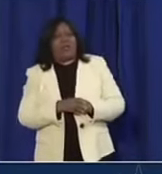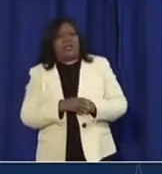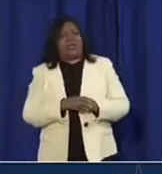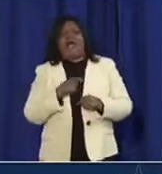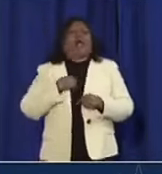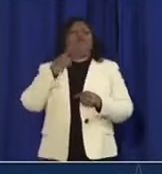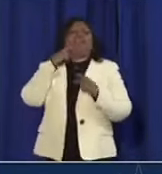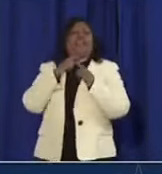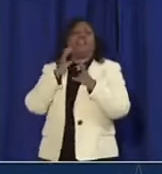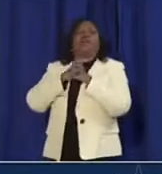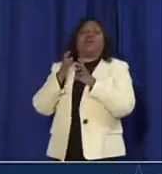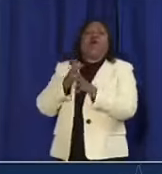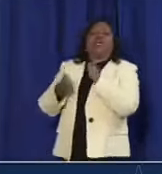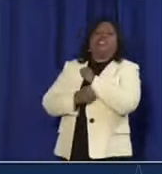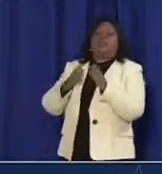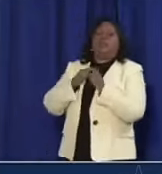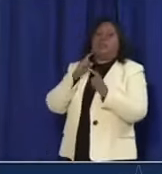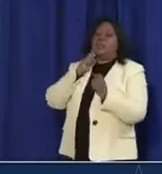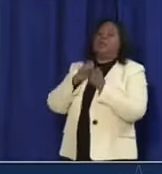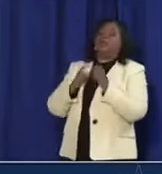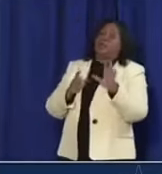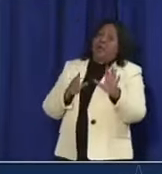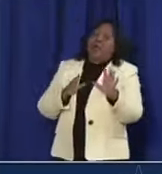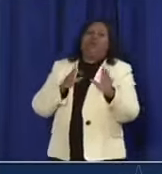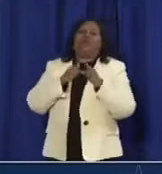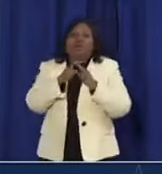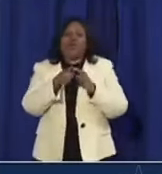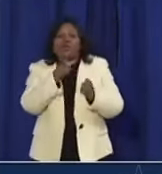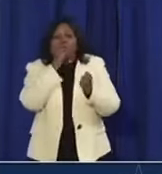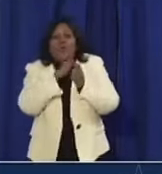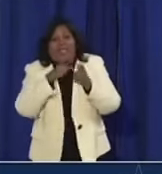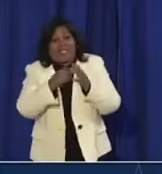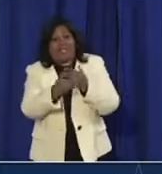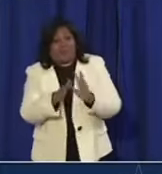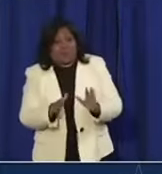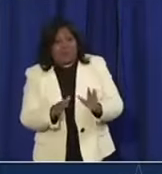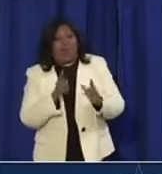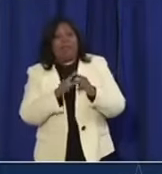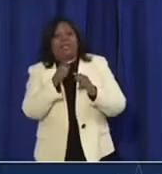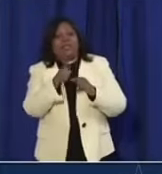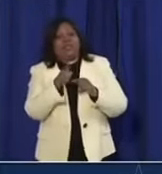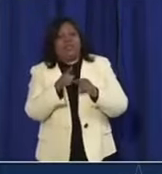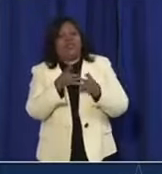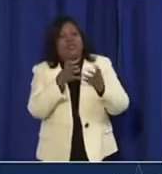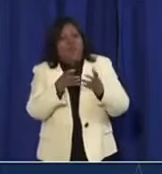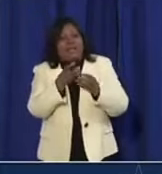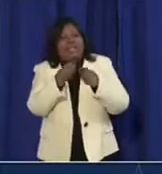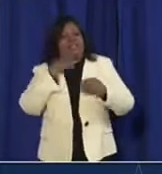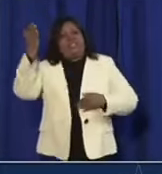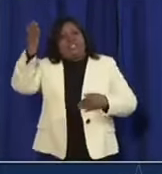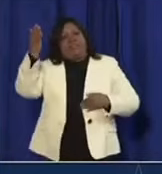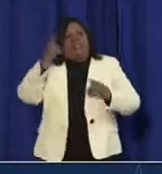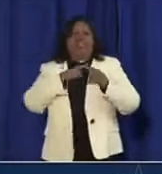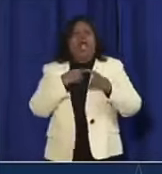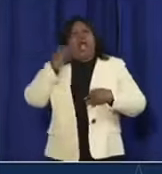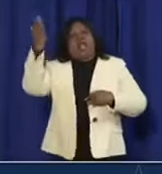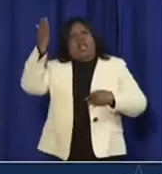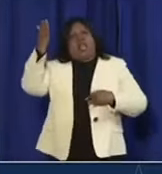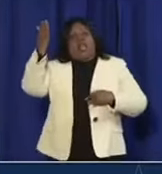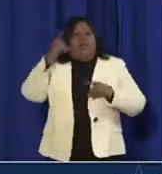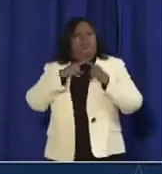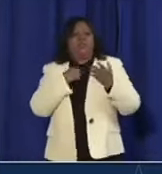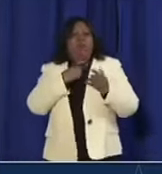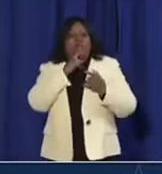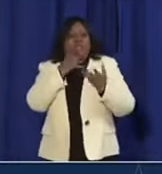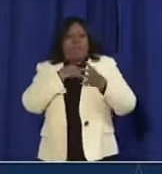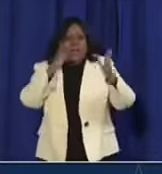sir. would think that carjackers would be the rudest people. Well, no, you're rude in this room. Okay. Because you want to give a speech and pontificate, but you don't